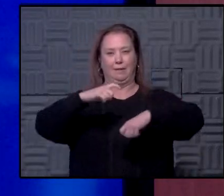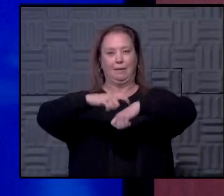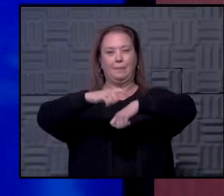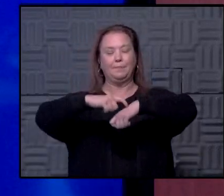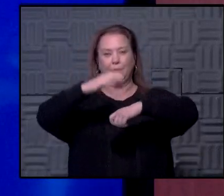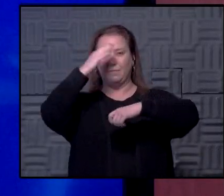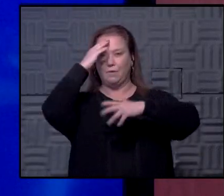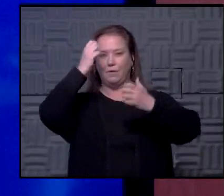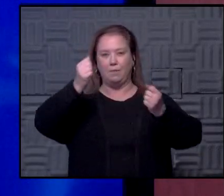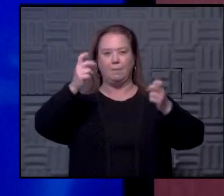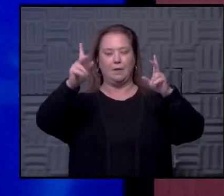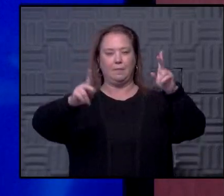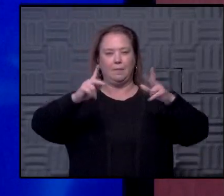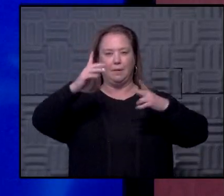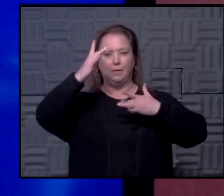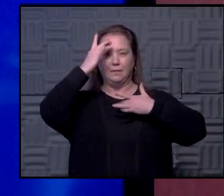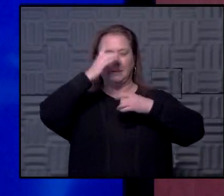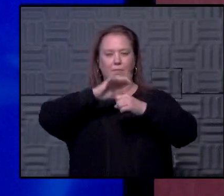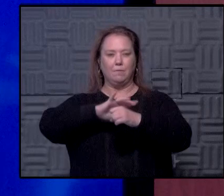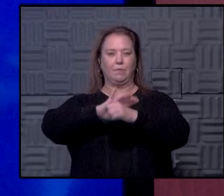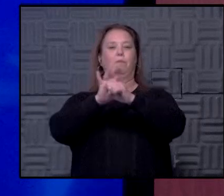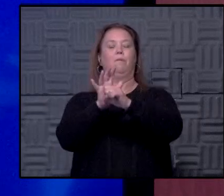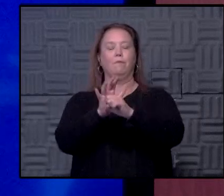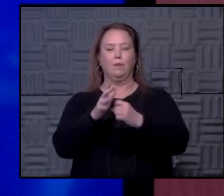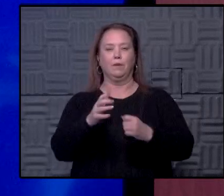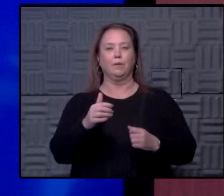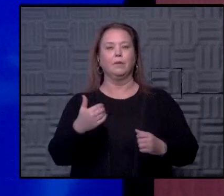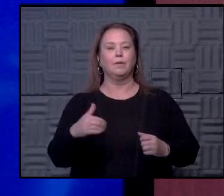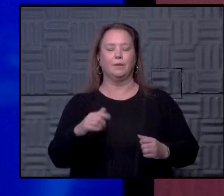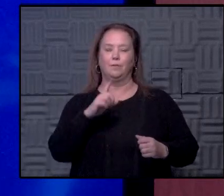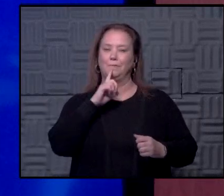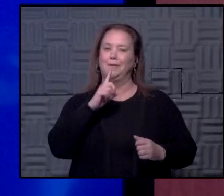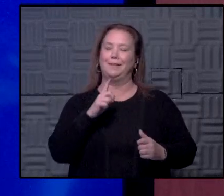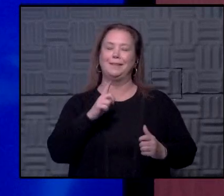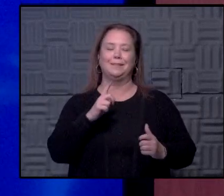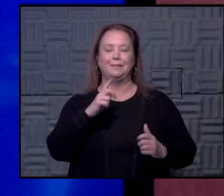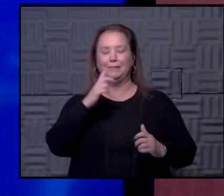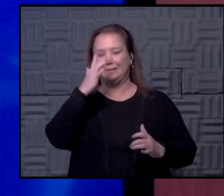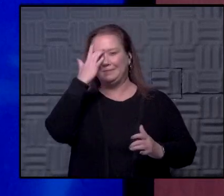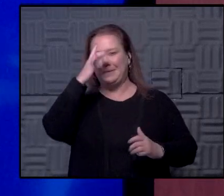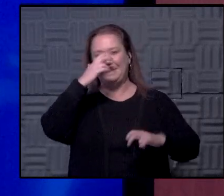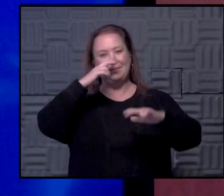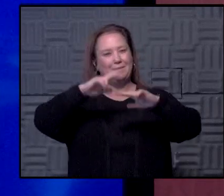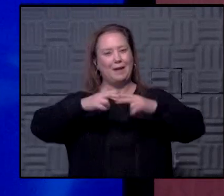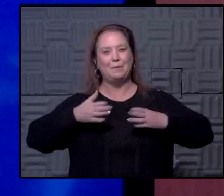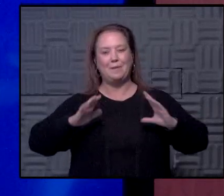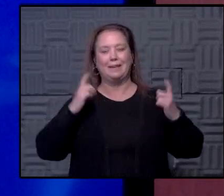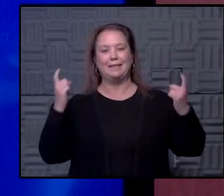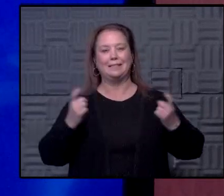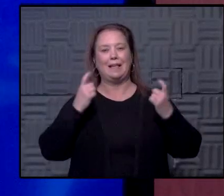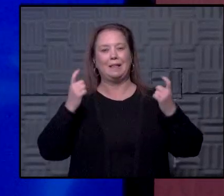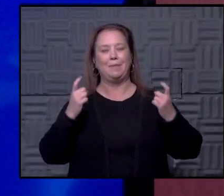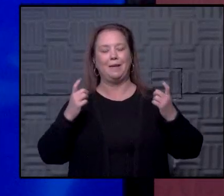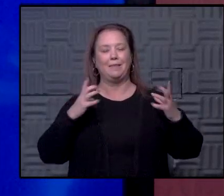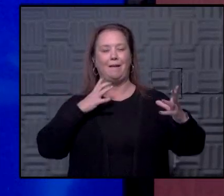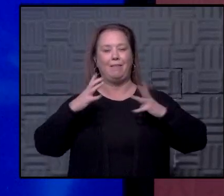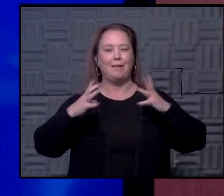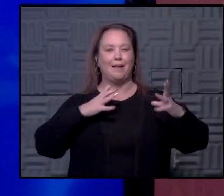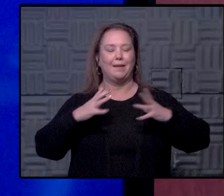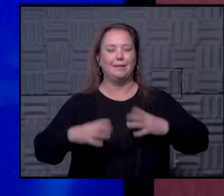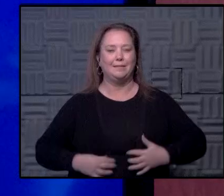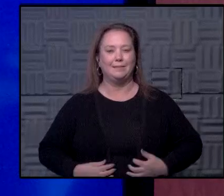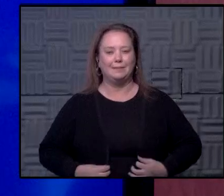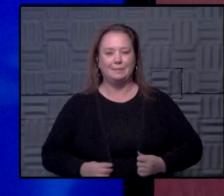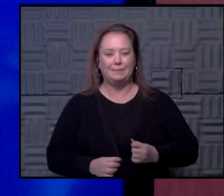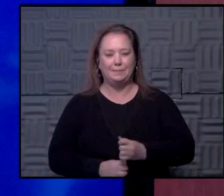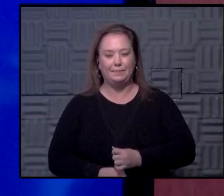know a lot of folks out there have been sick with COVID-19, and this is truly a smart, fun way to celebrate the holidays. Thank you guys so much. And I just want